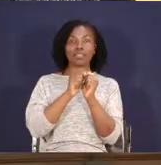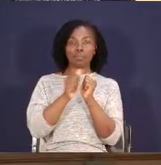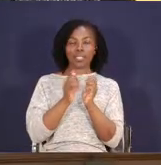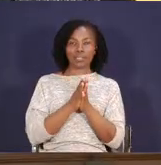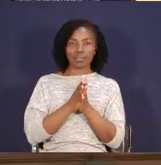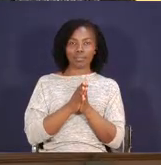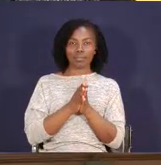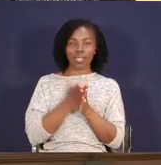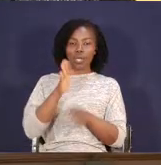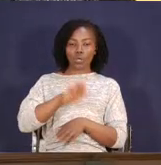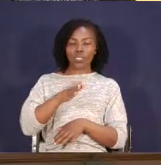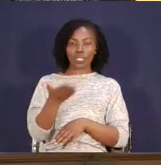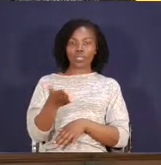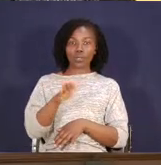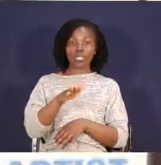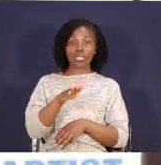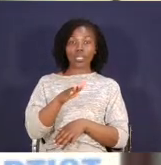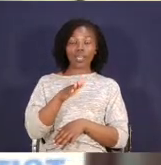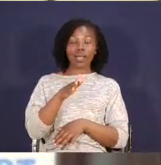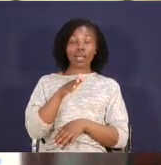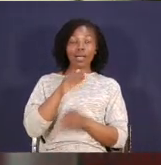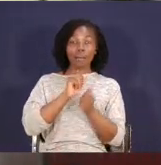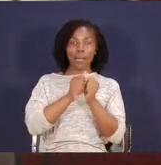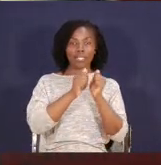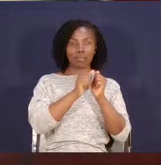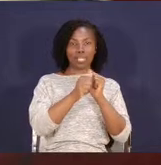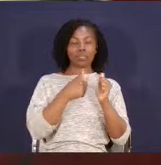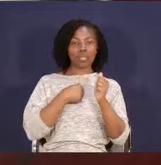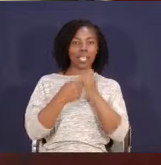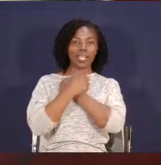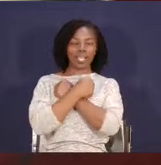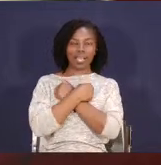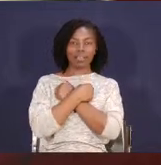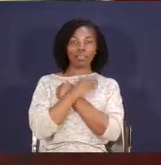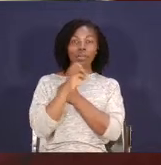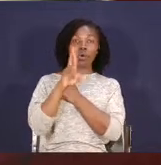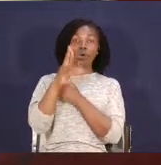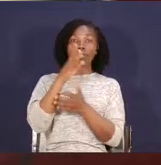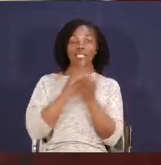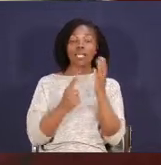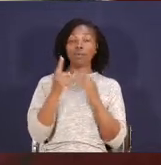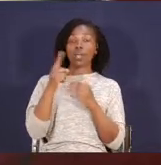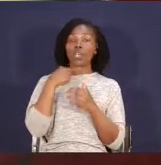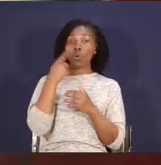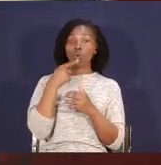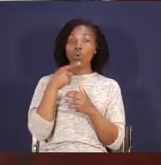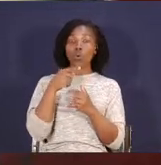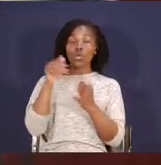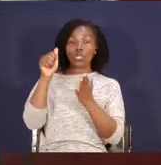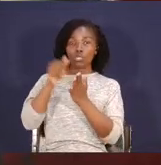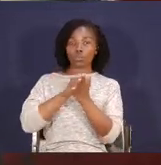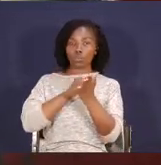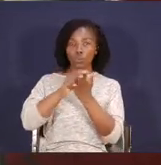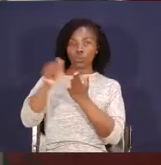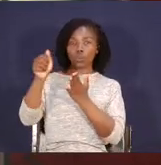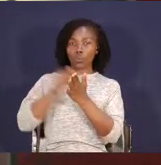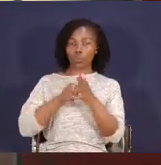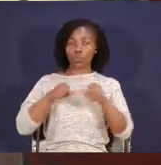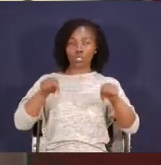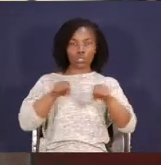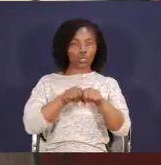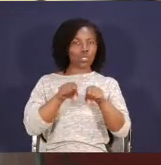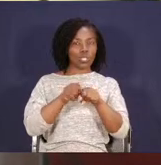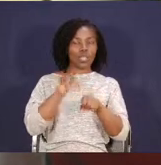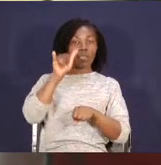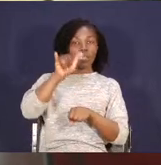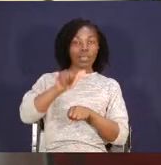young man who is either polishing shoes or, roasting maize by the roadside. That is the guy to help. That is the